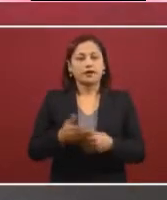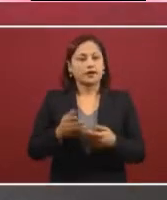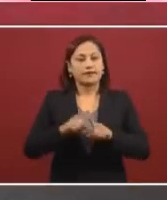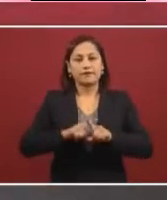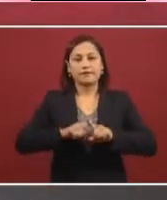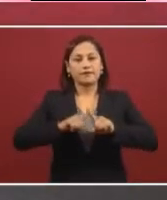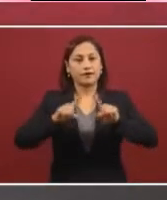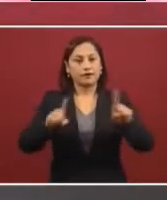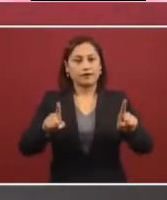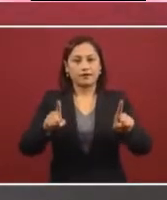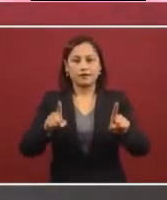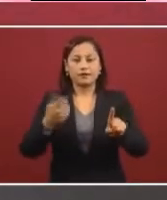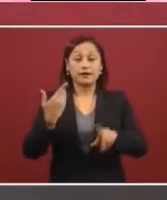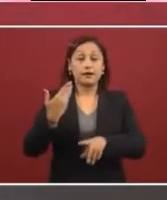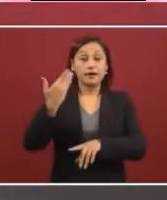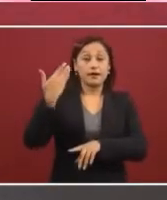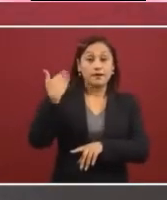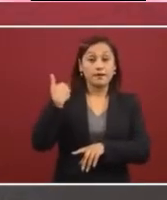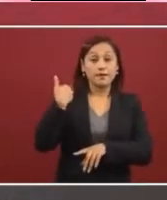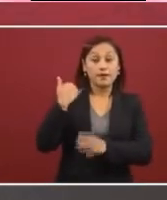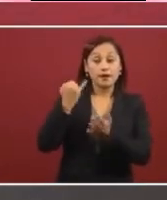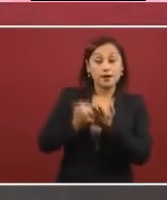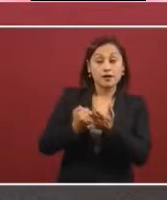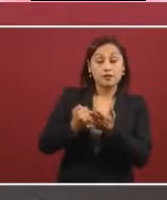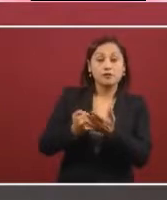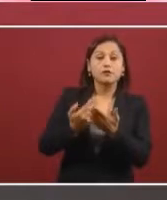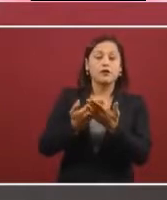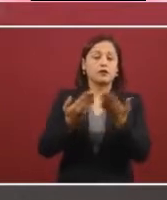It's a different order. However,